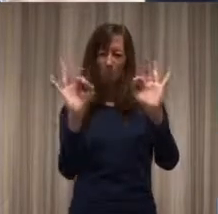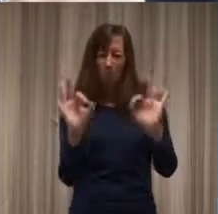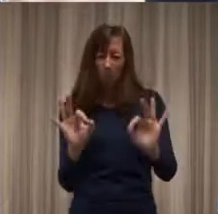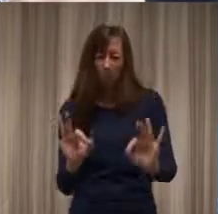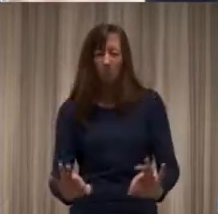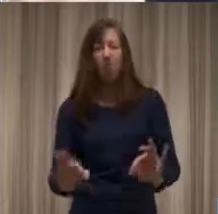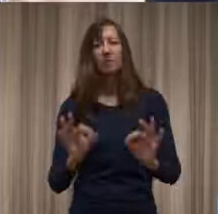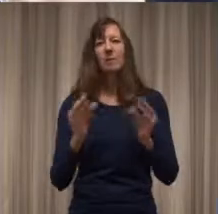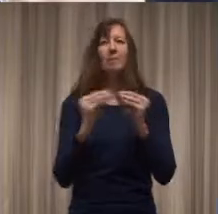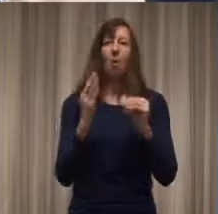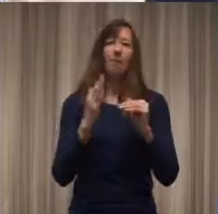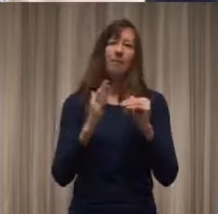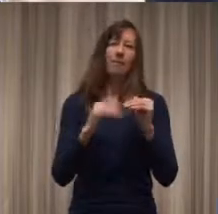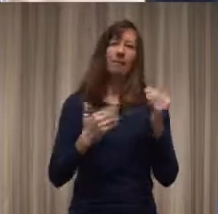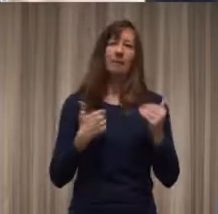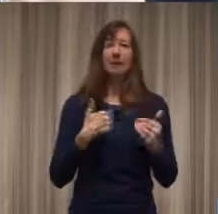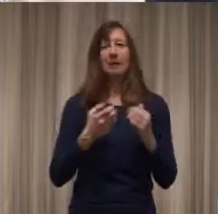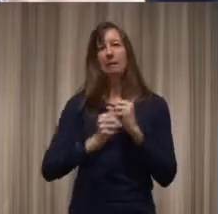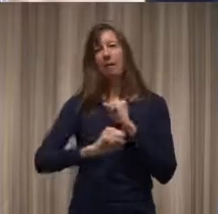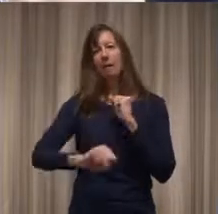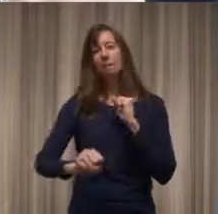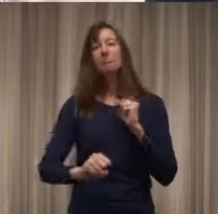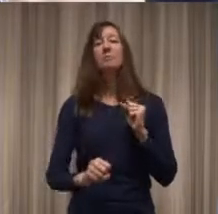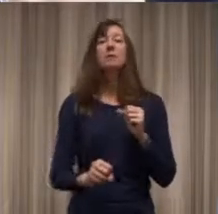It's vaccinateulster.com,